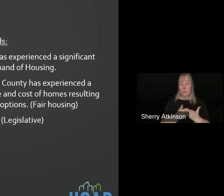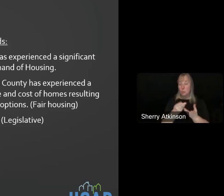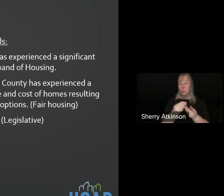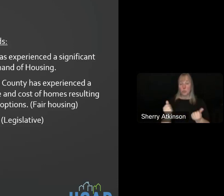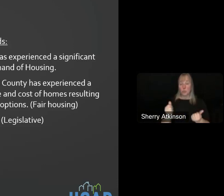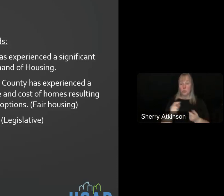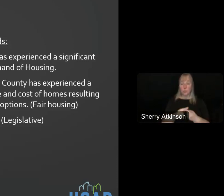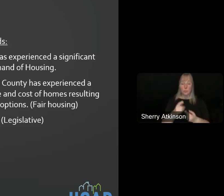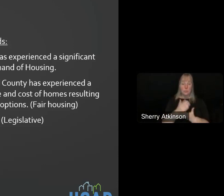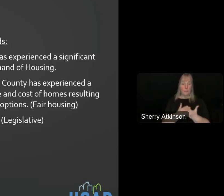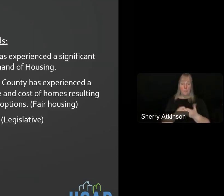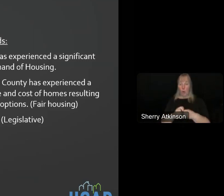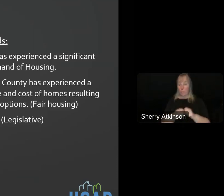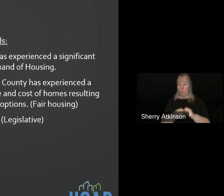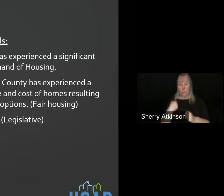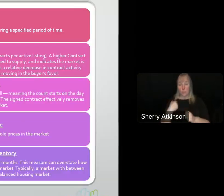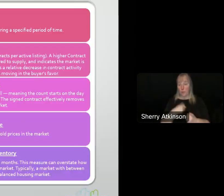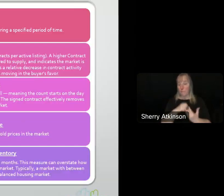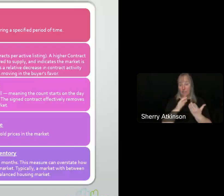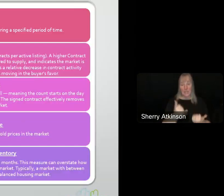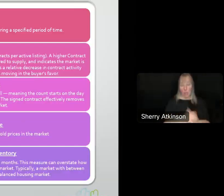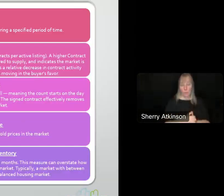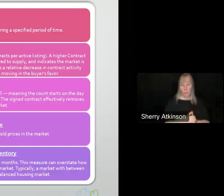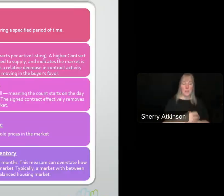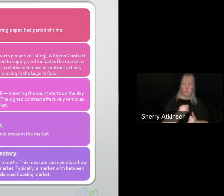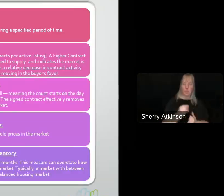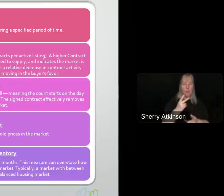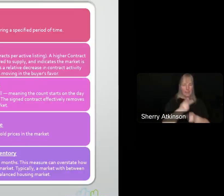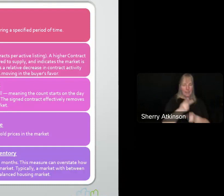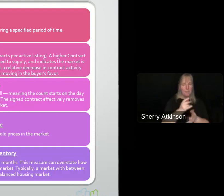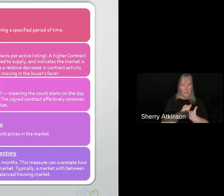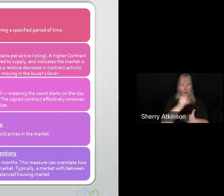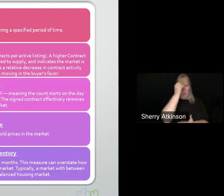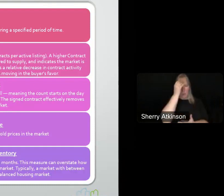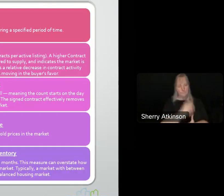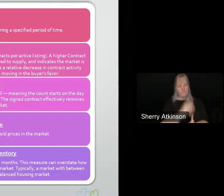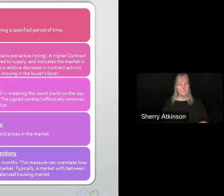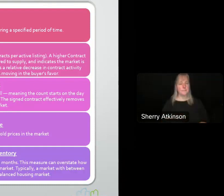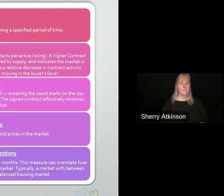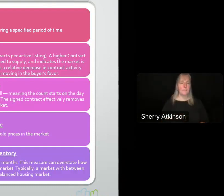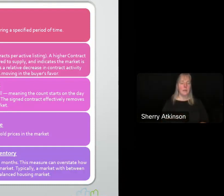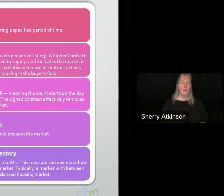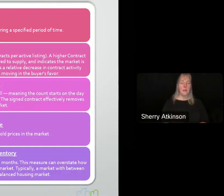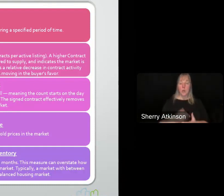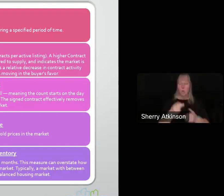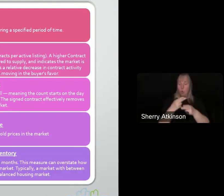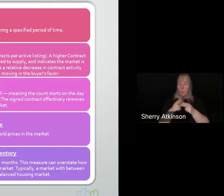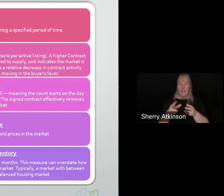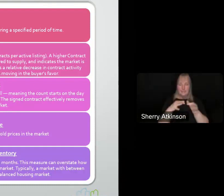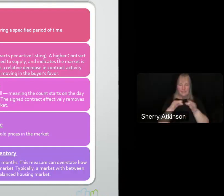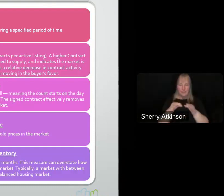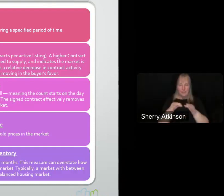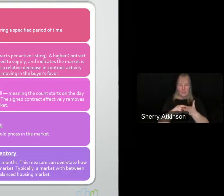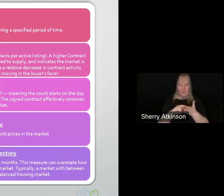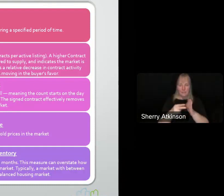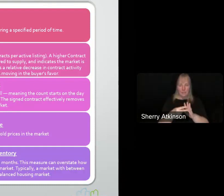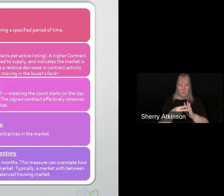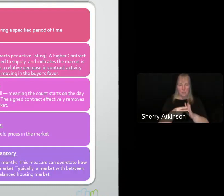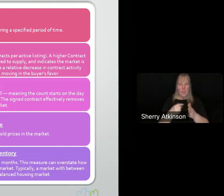problems that we're facing right now. So just keep this in mind. So just some quick definitions, because I'm going to use 5 of these